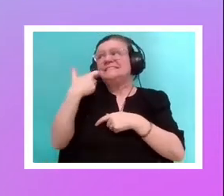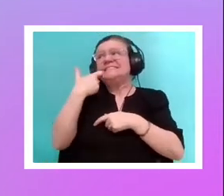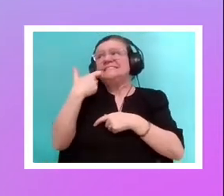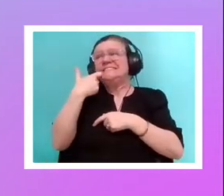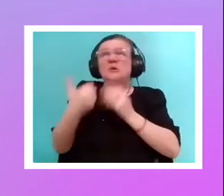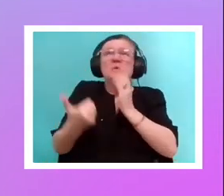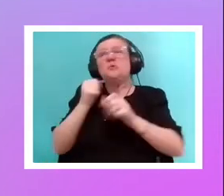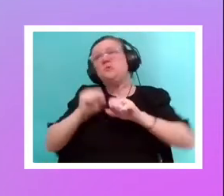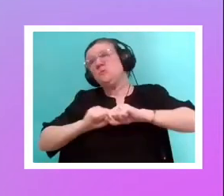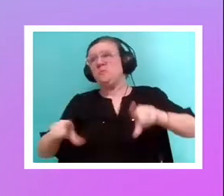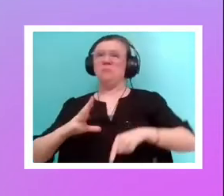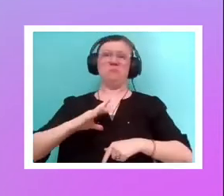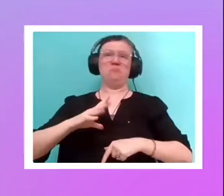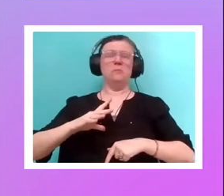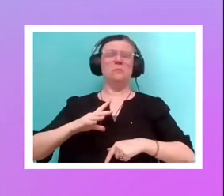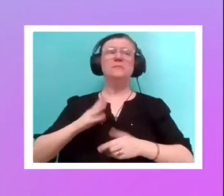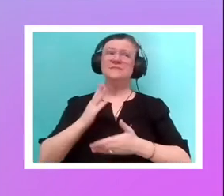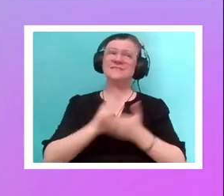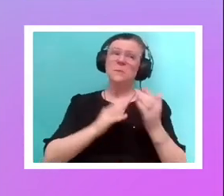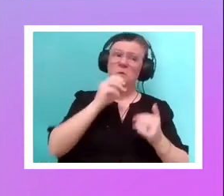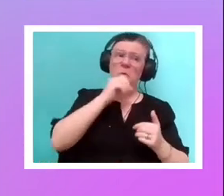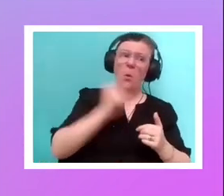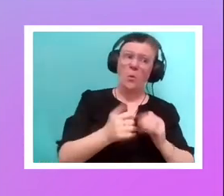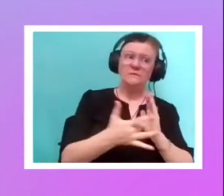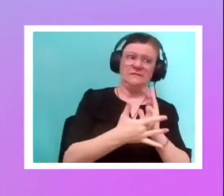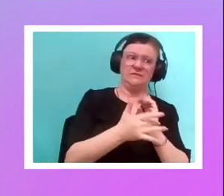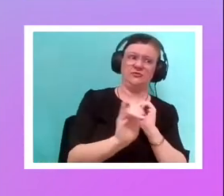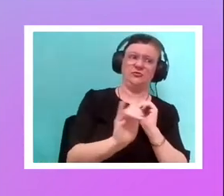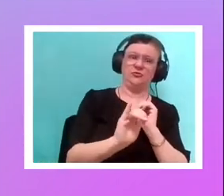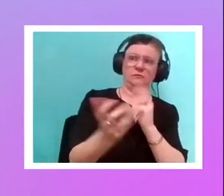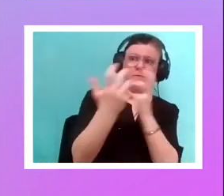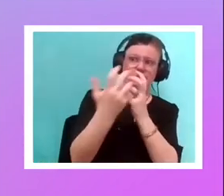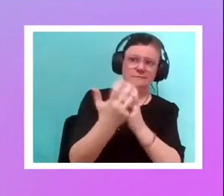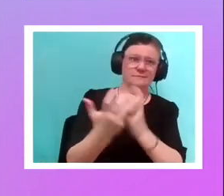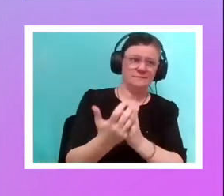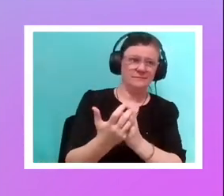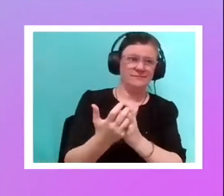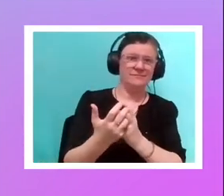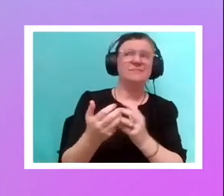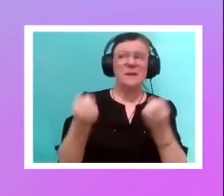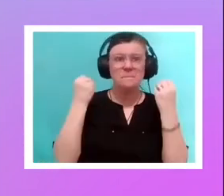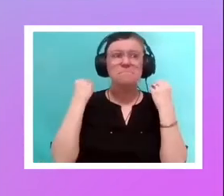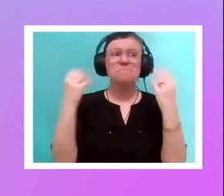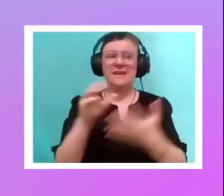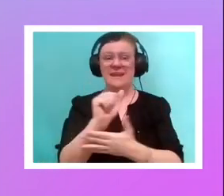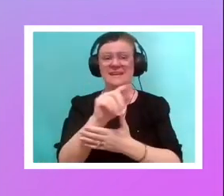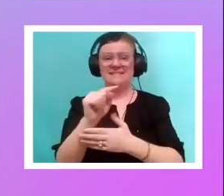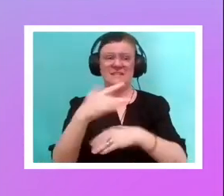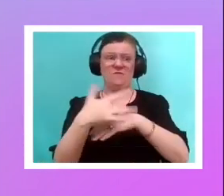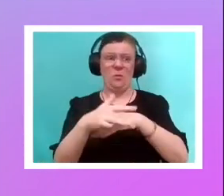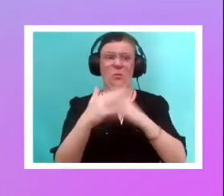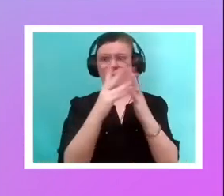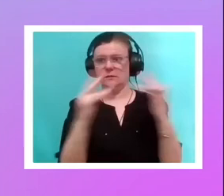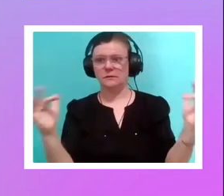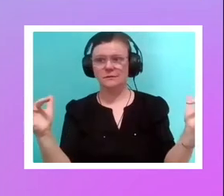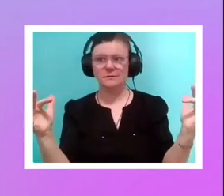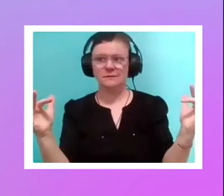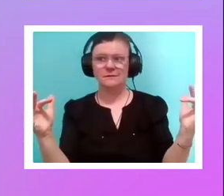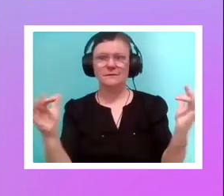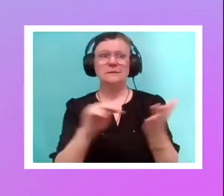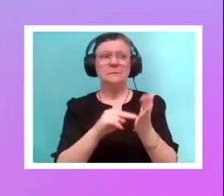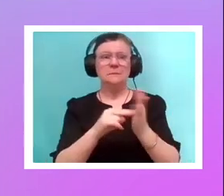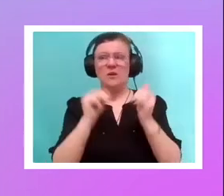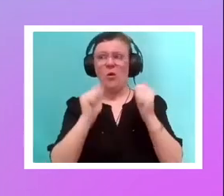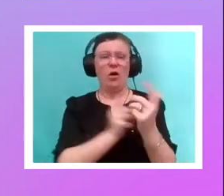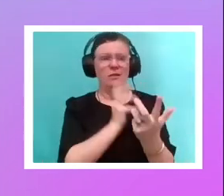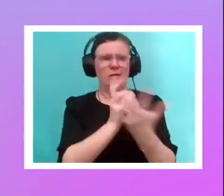and assistive technologies. There's a wide variety of assistive technologies used, but that doesn't mean everything has to be tested with every